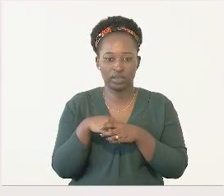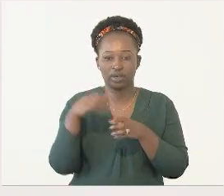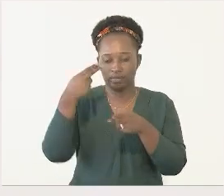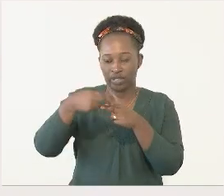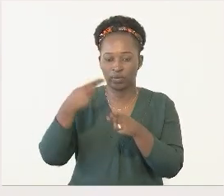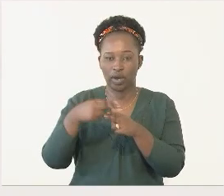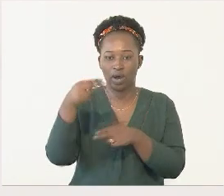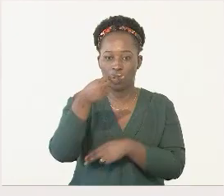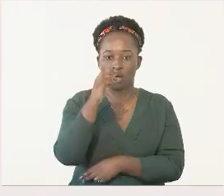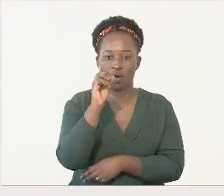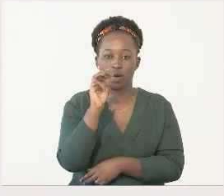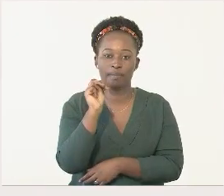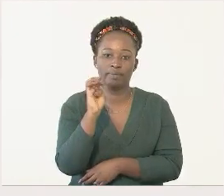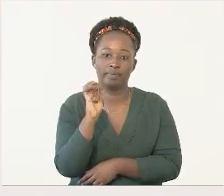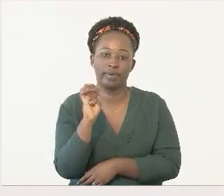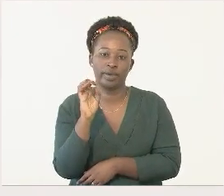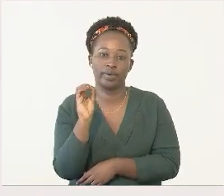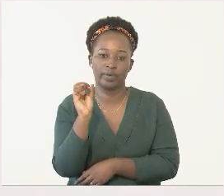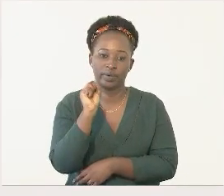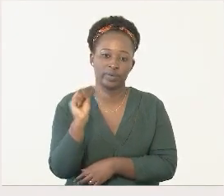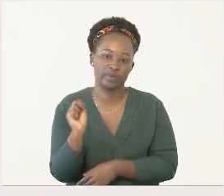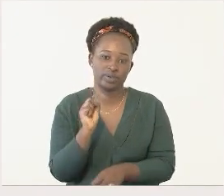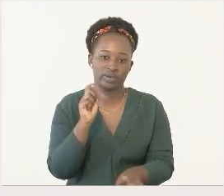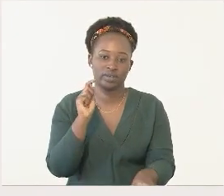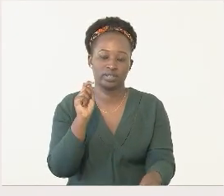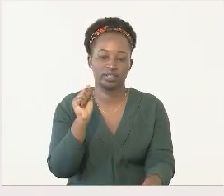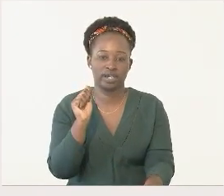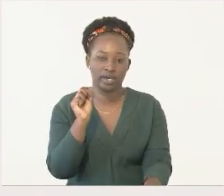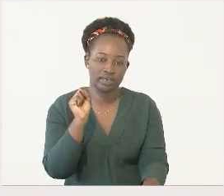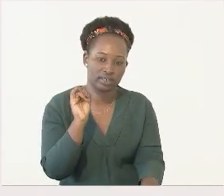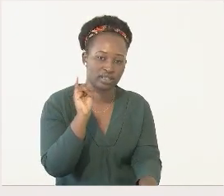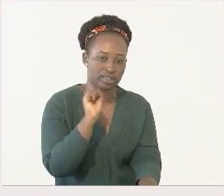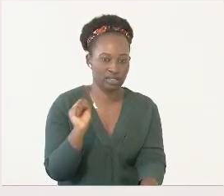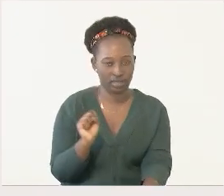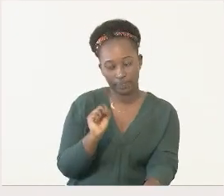homeostasis. And we go to another question, which is